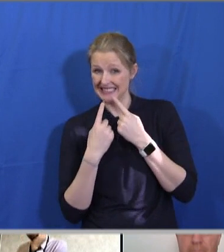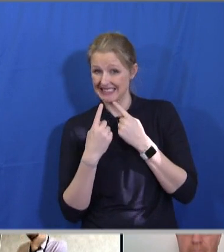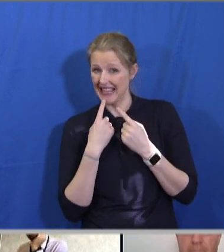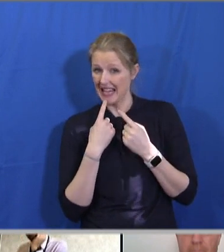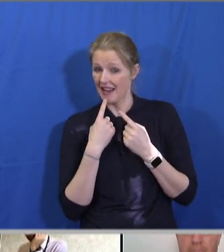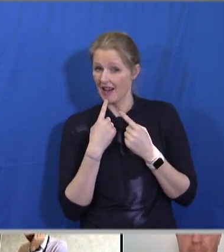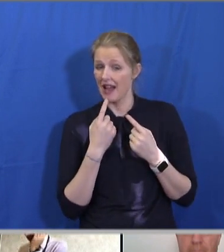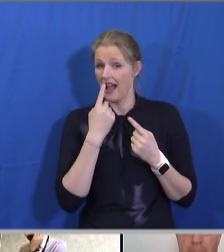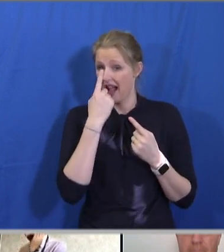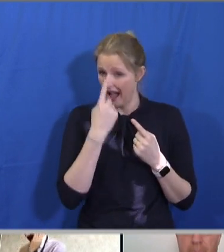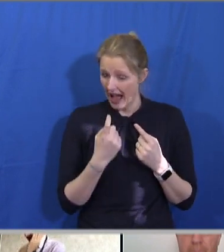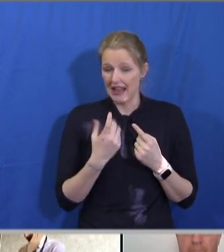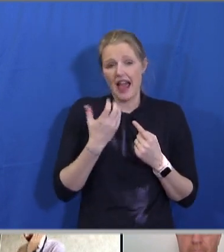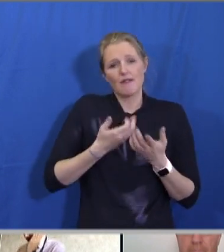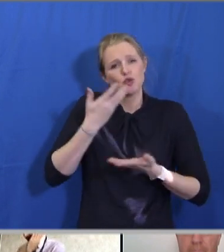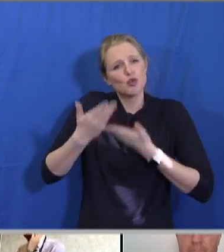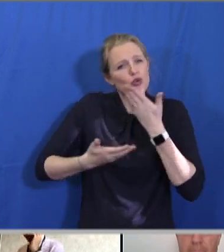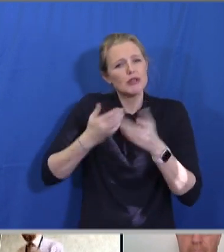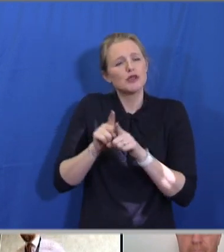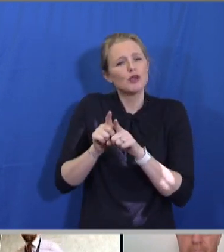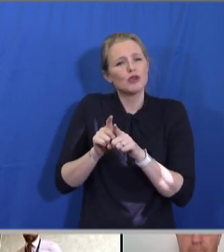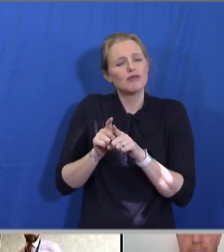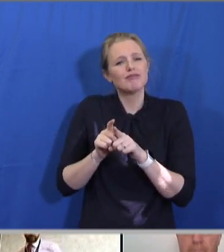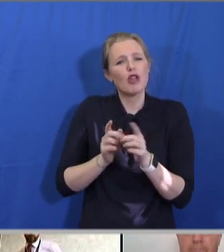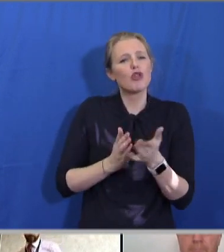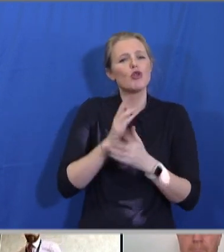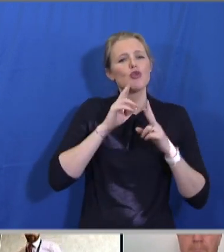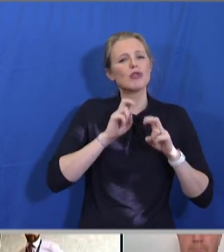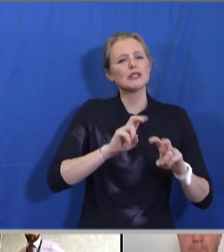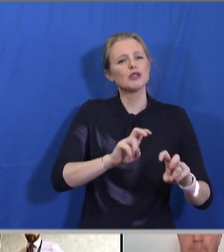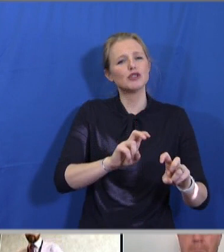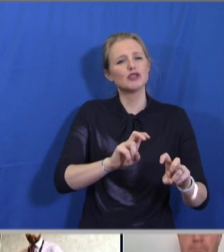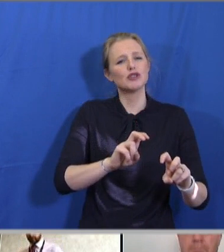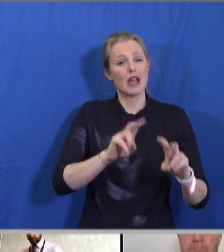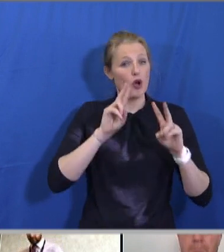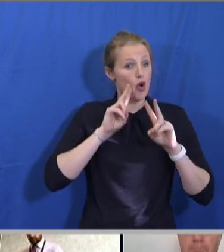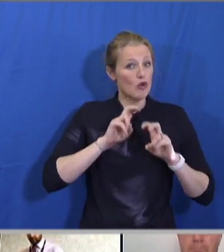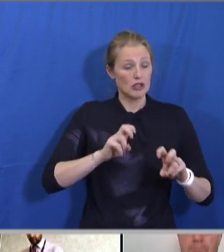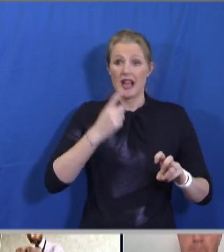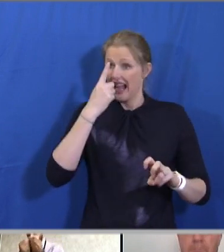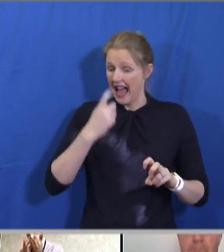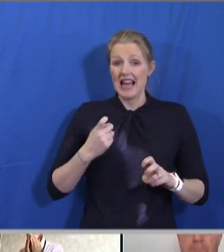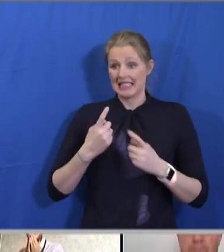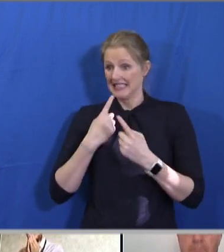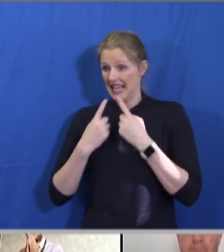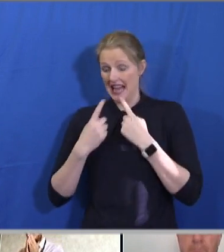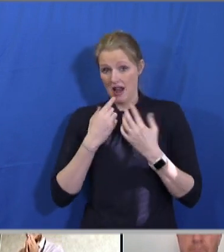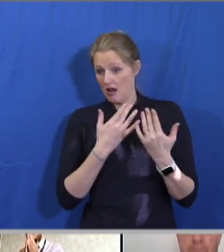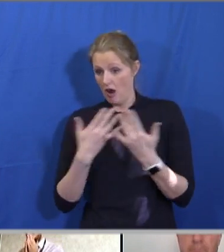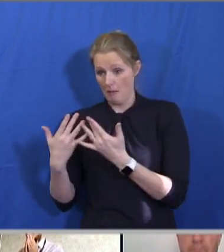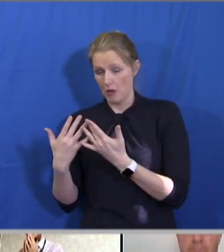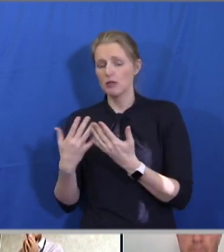experience stories through research. So research can tell person-centered